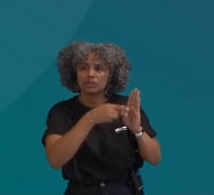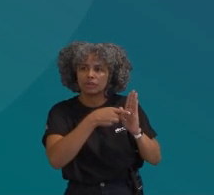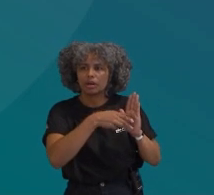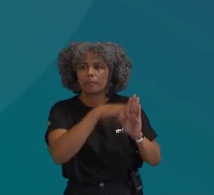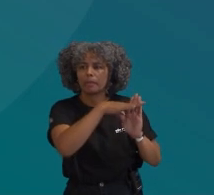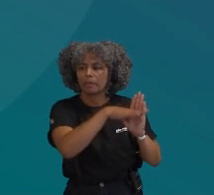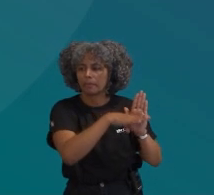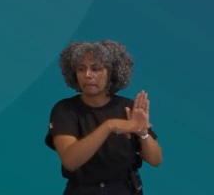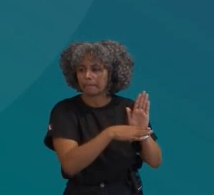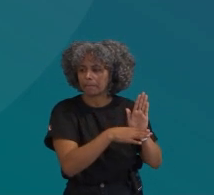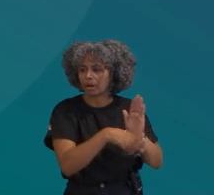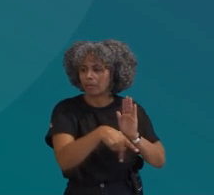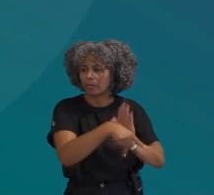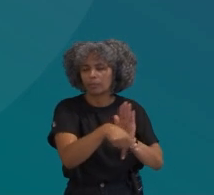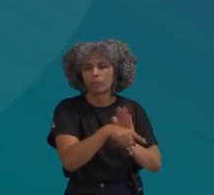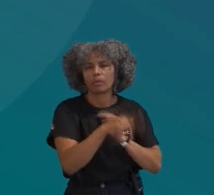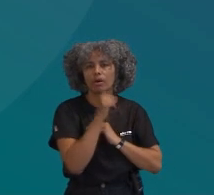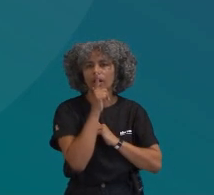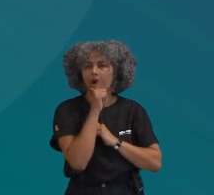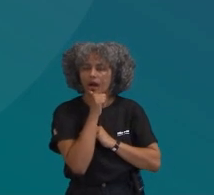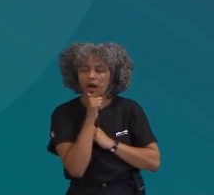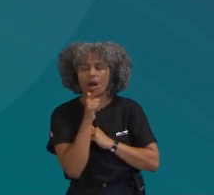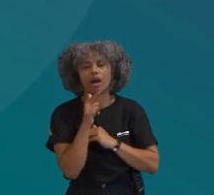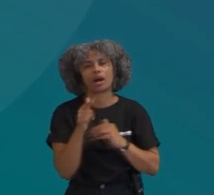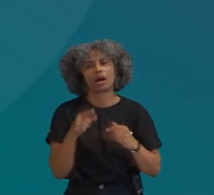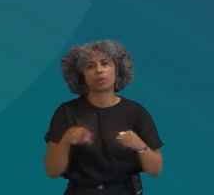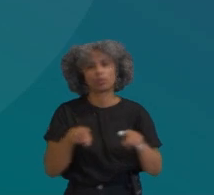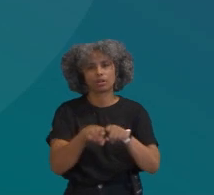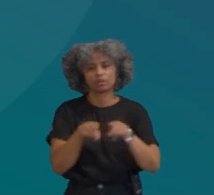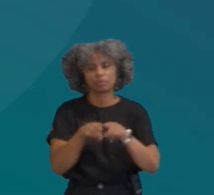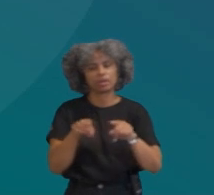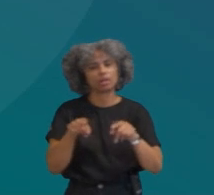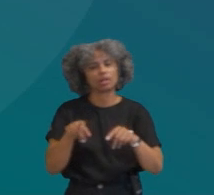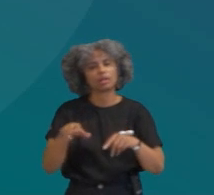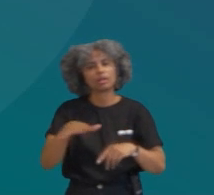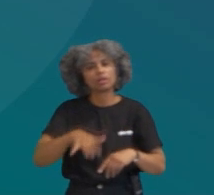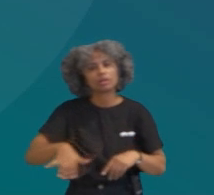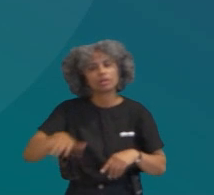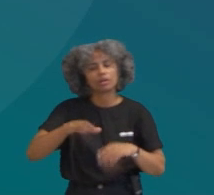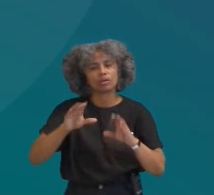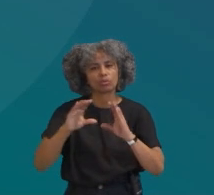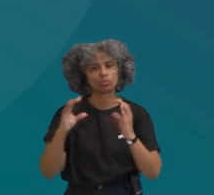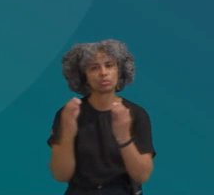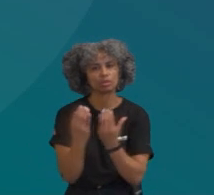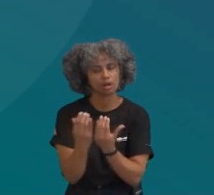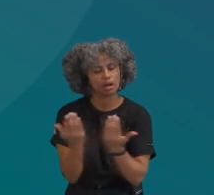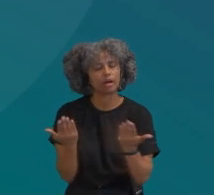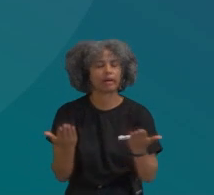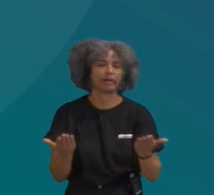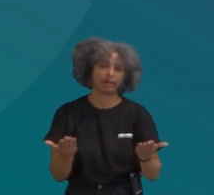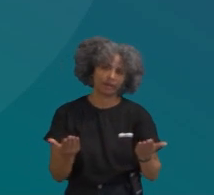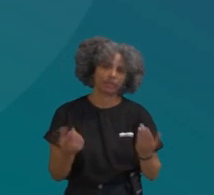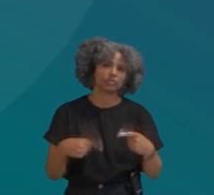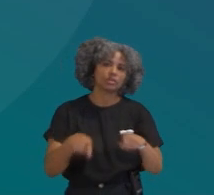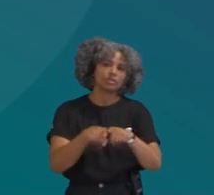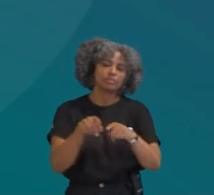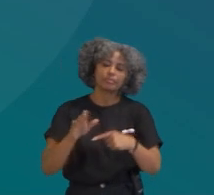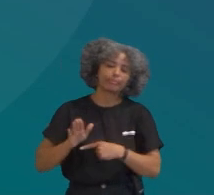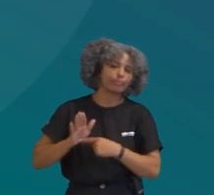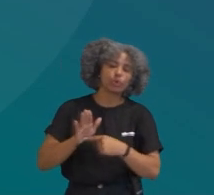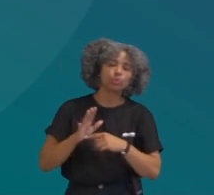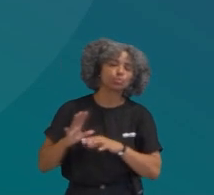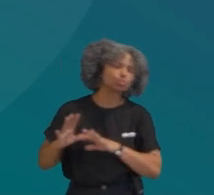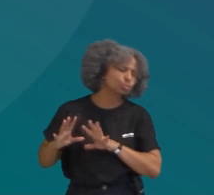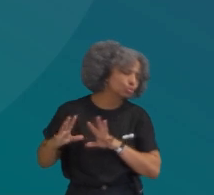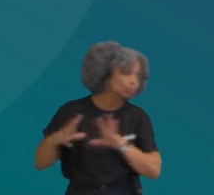community facilitation, on identifying all of our river corridors. And I'll just show you one or two more pictures here.